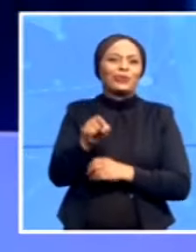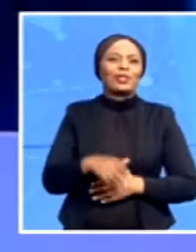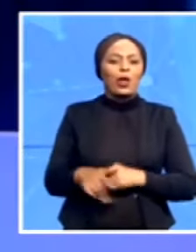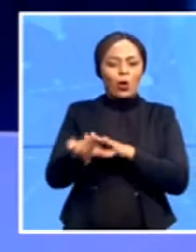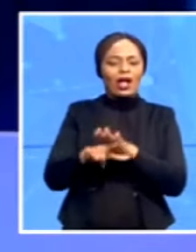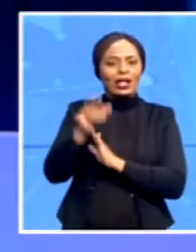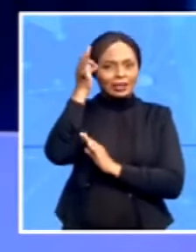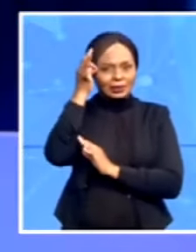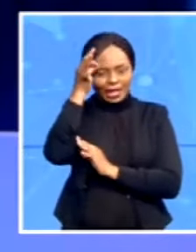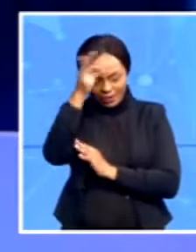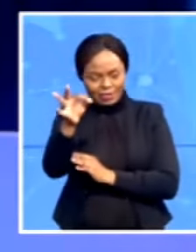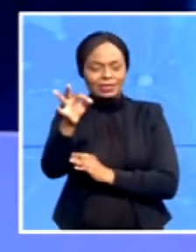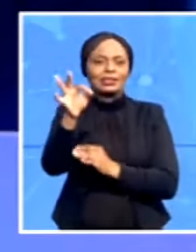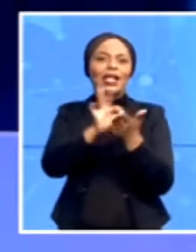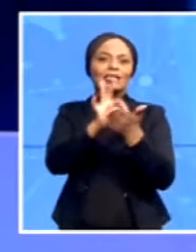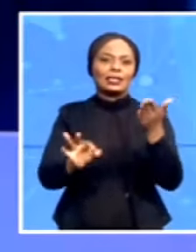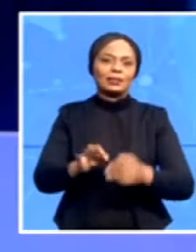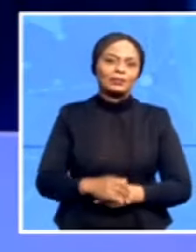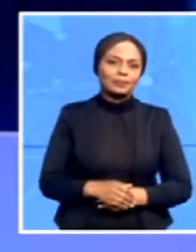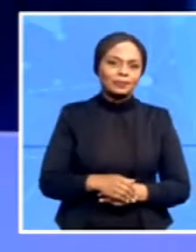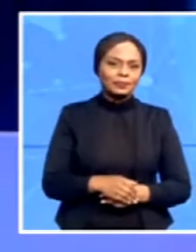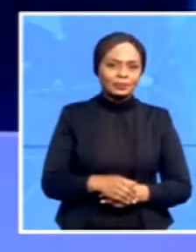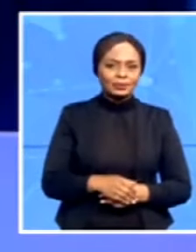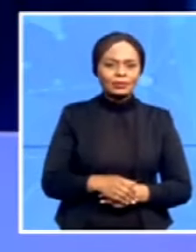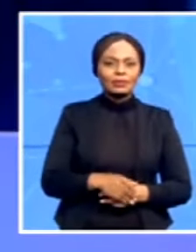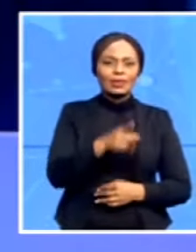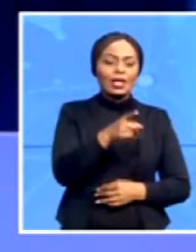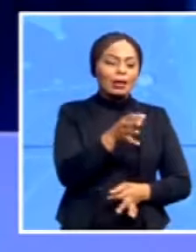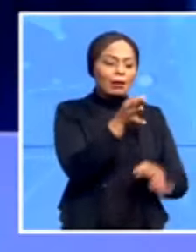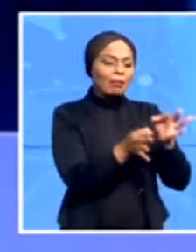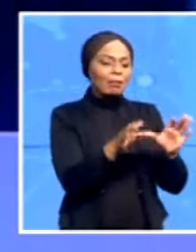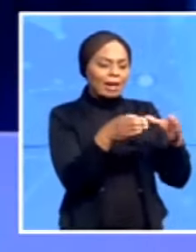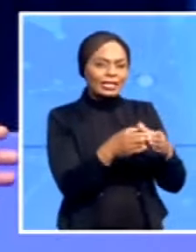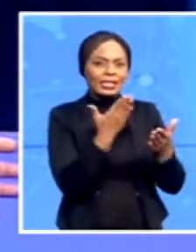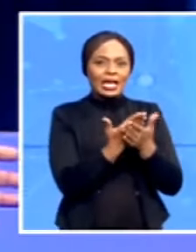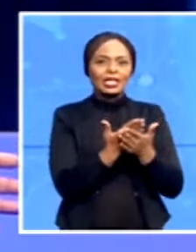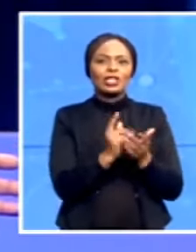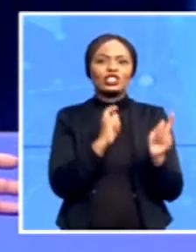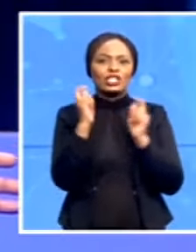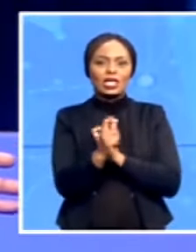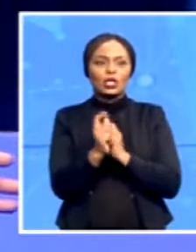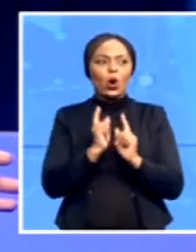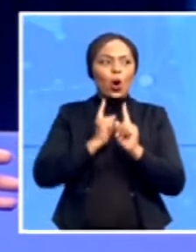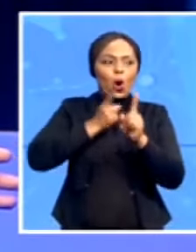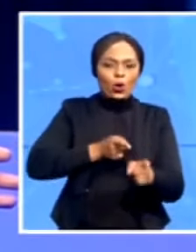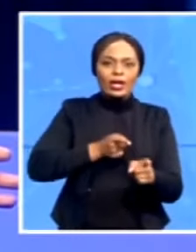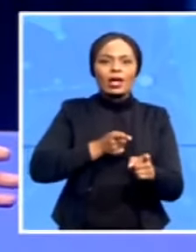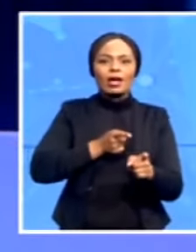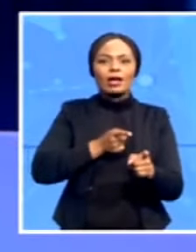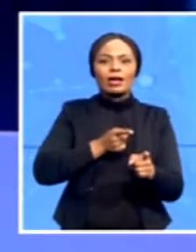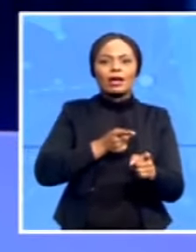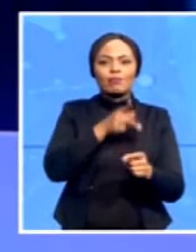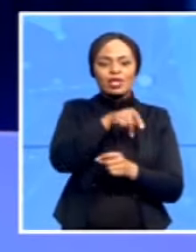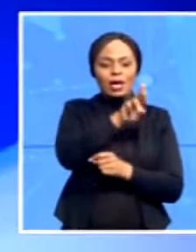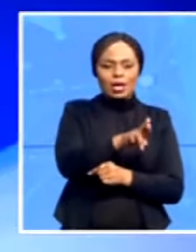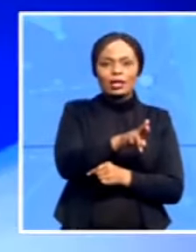parties, they can change the order of the PR list, isn't it? Subject to IEC procedures. Yeah, I